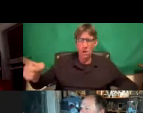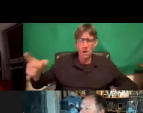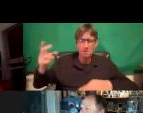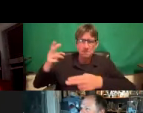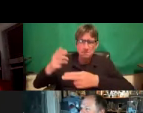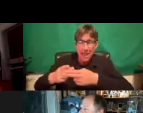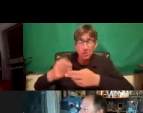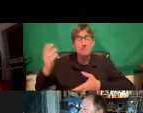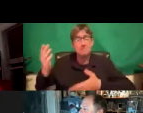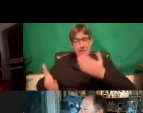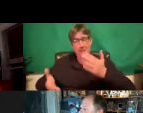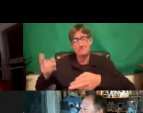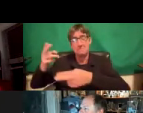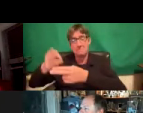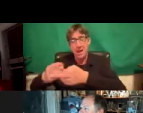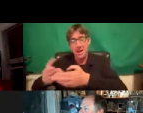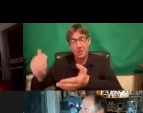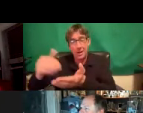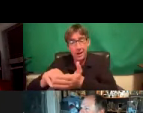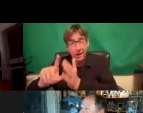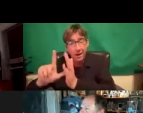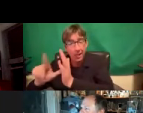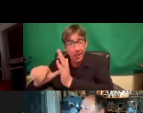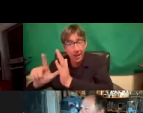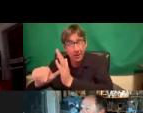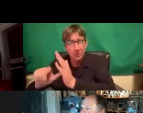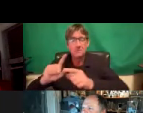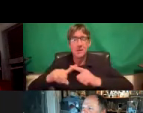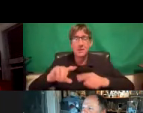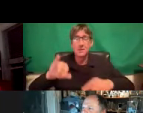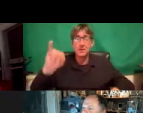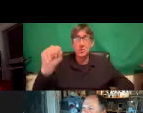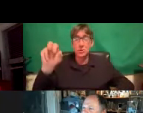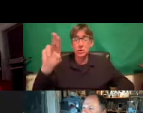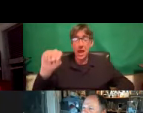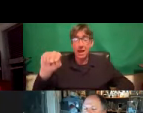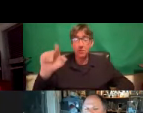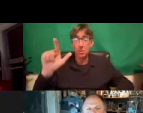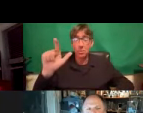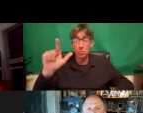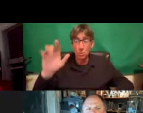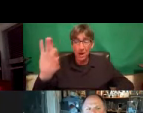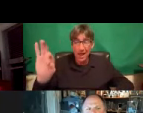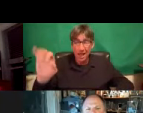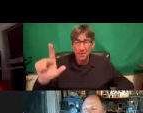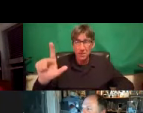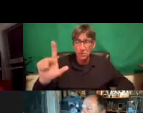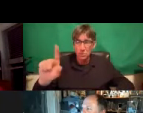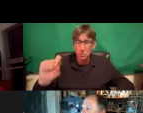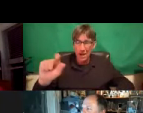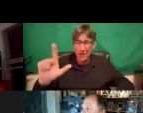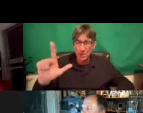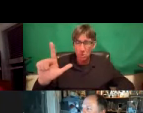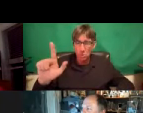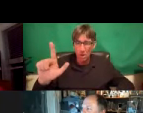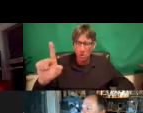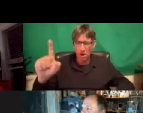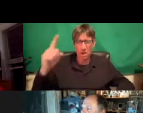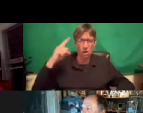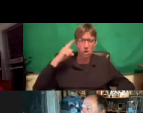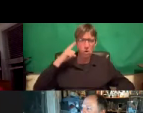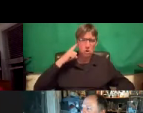later, but on January 29th, 2021, an investigation that I believe was being led